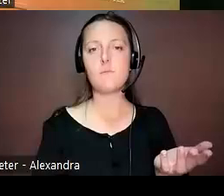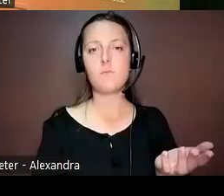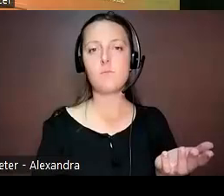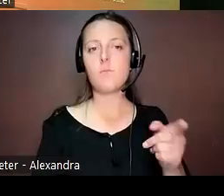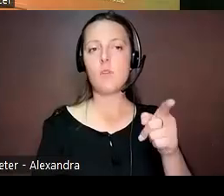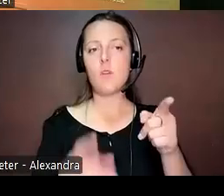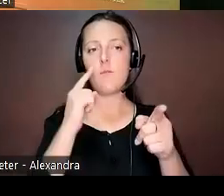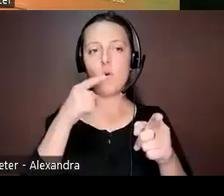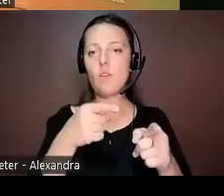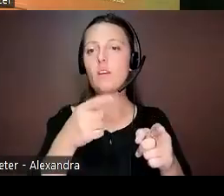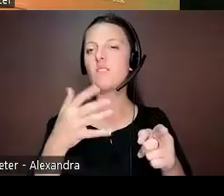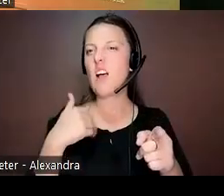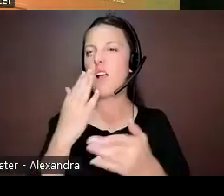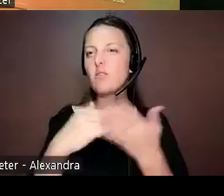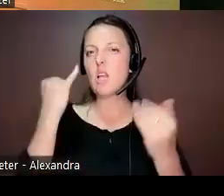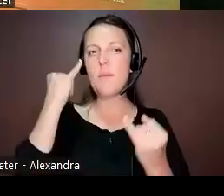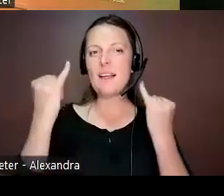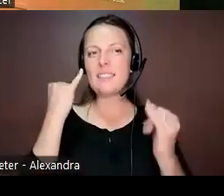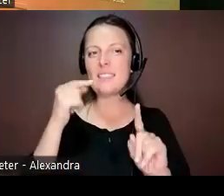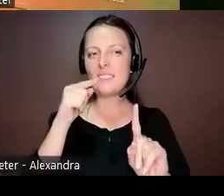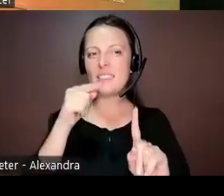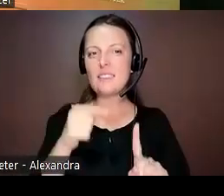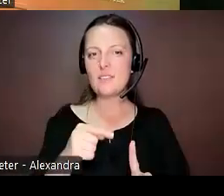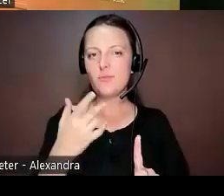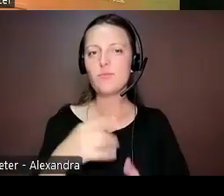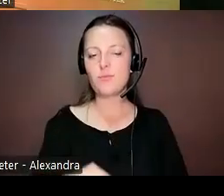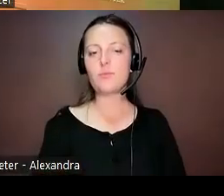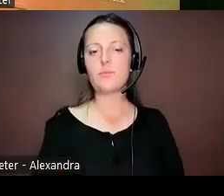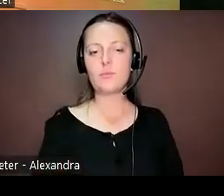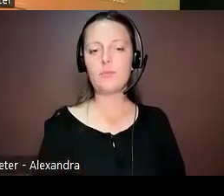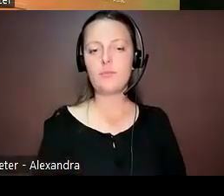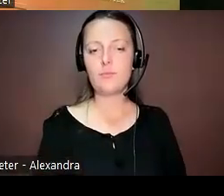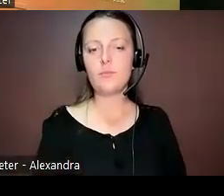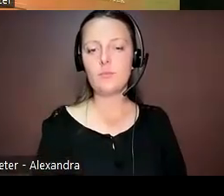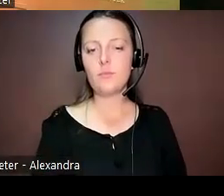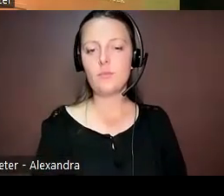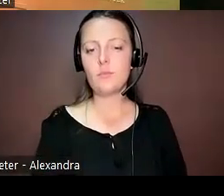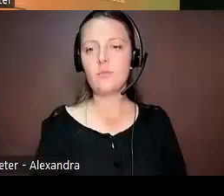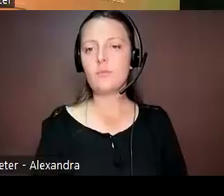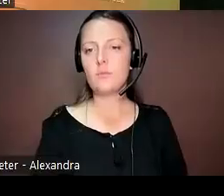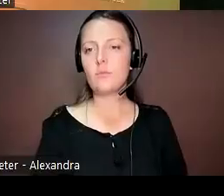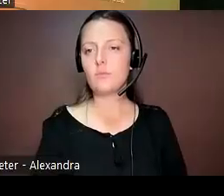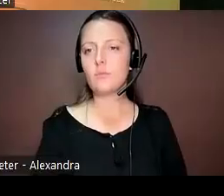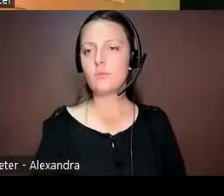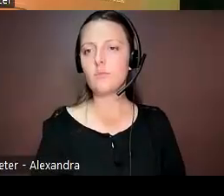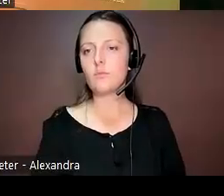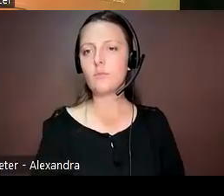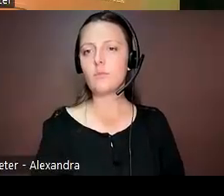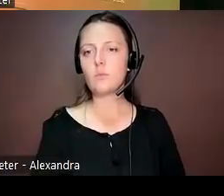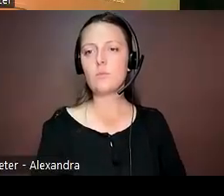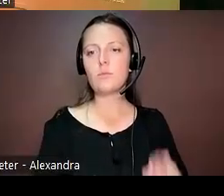and CDI seems to predict post-CABS delirium, and pre-CABS depression seems to be predictive of